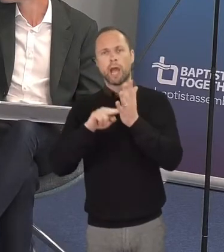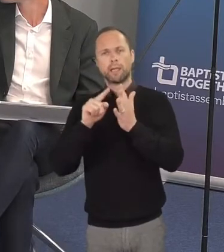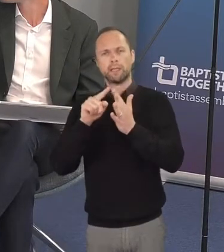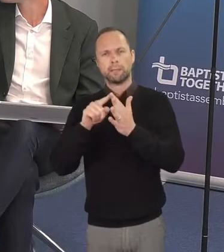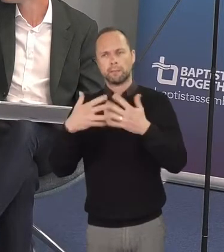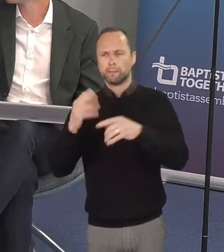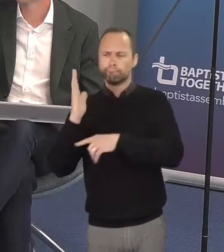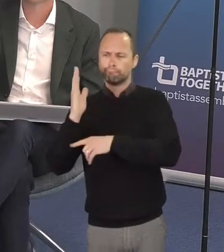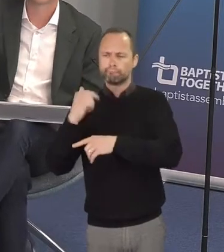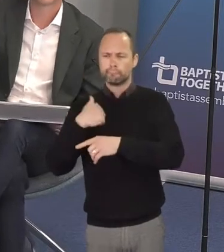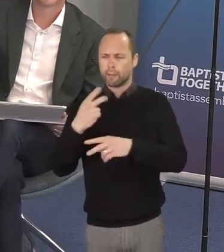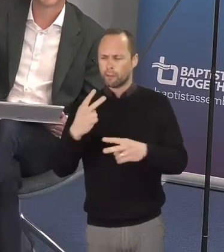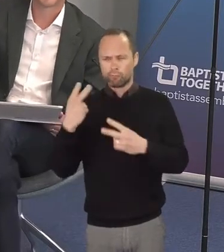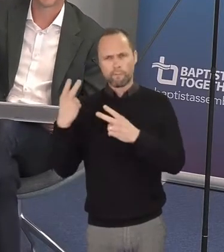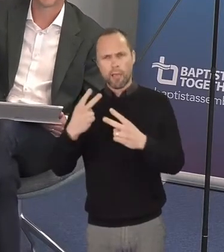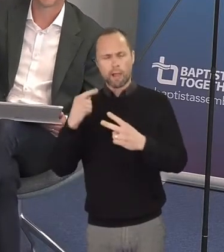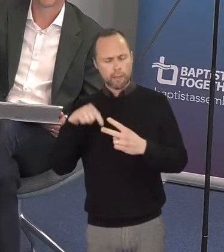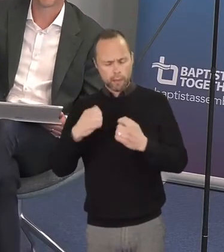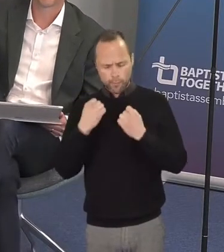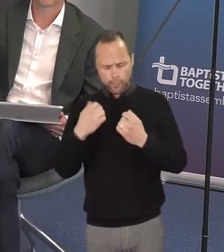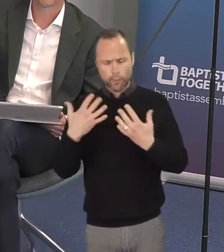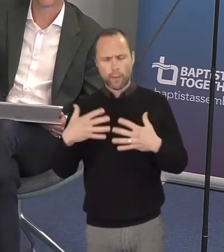that and I can't wait to hear more from him later.